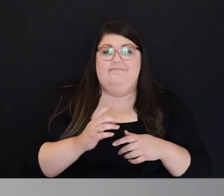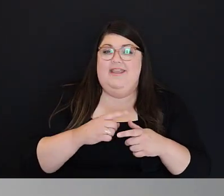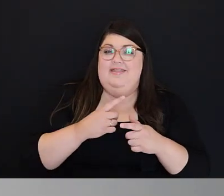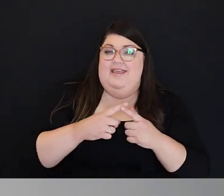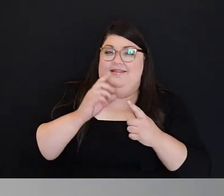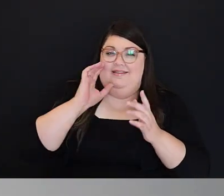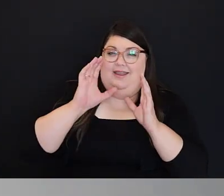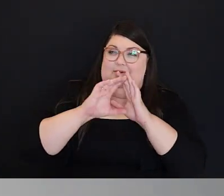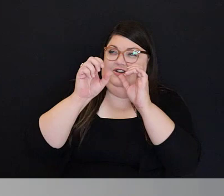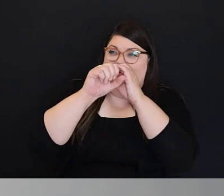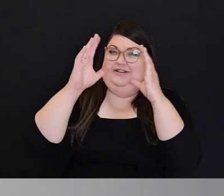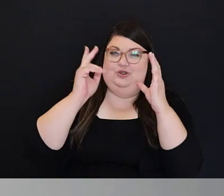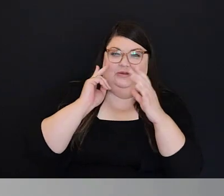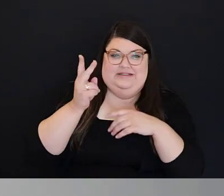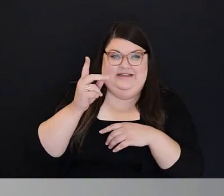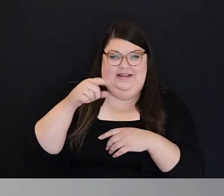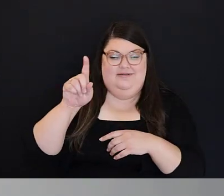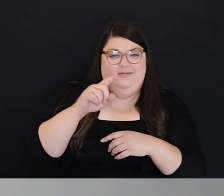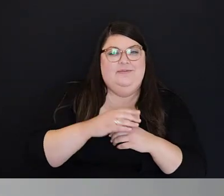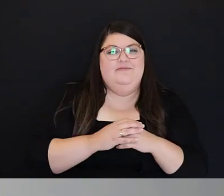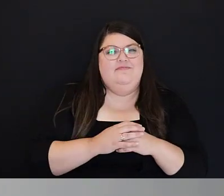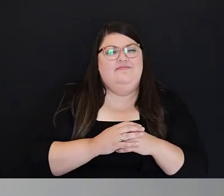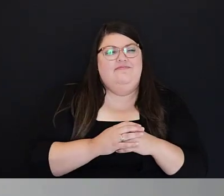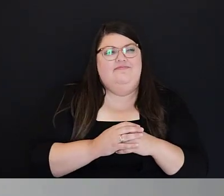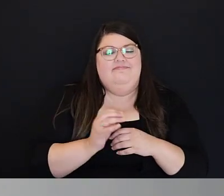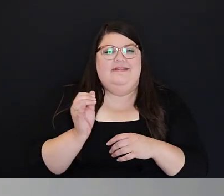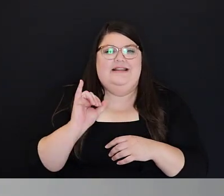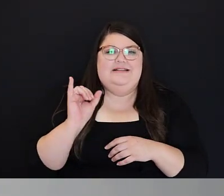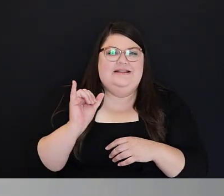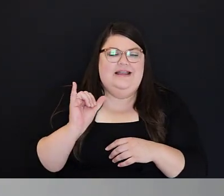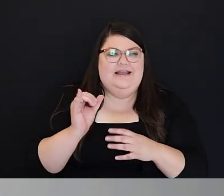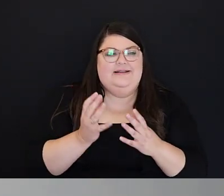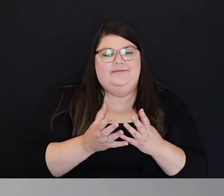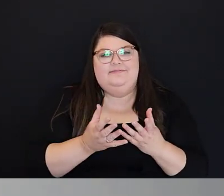the images that you see, like, you know, this is like a